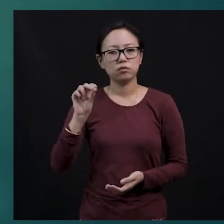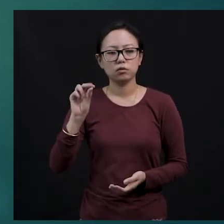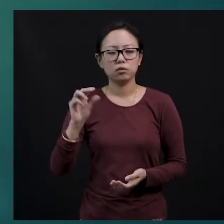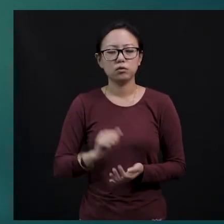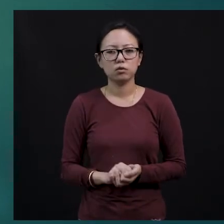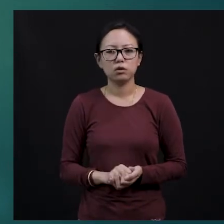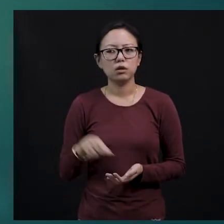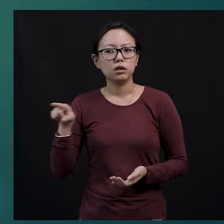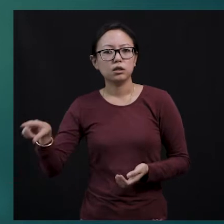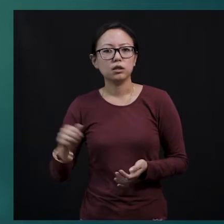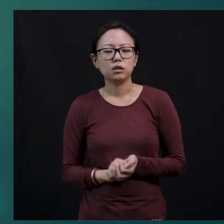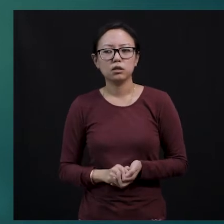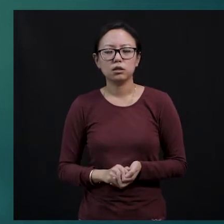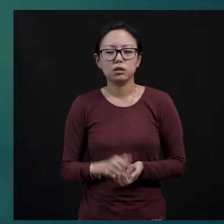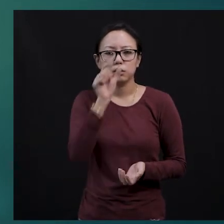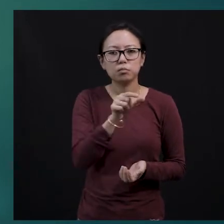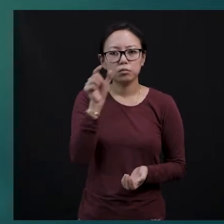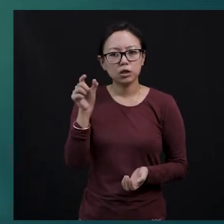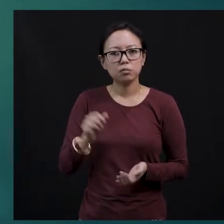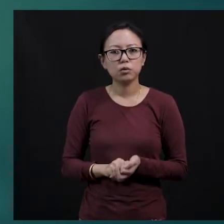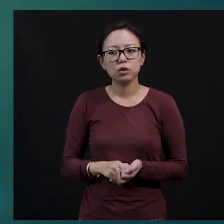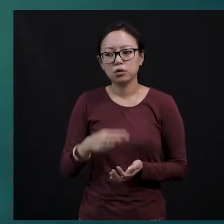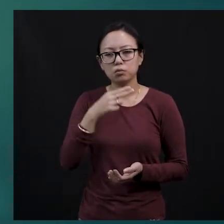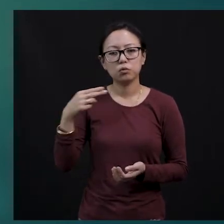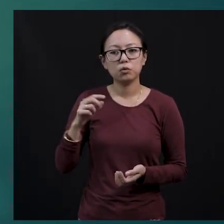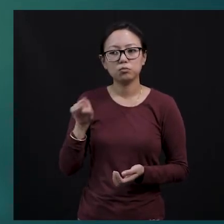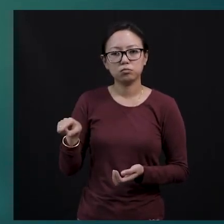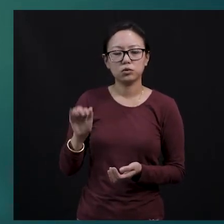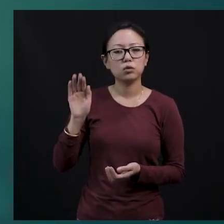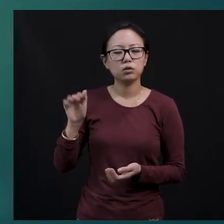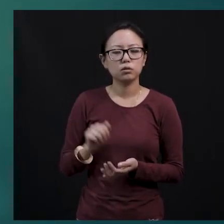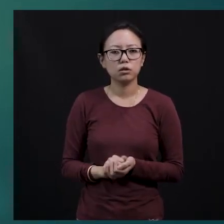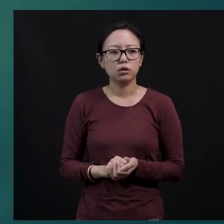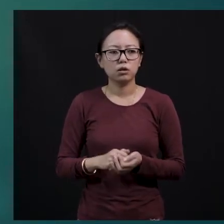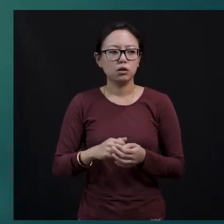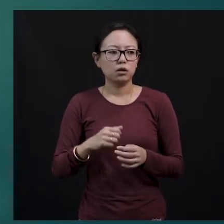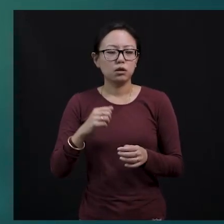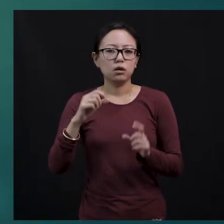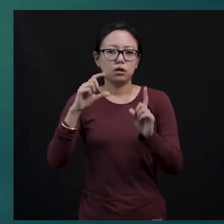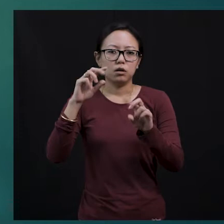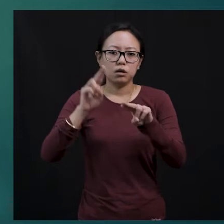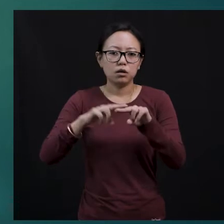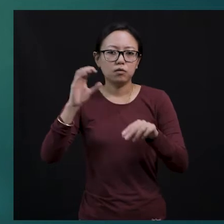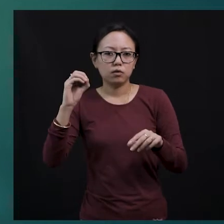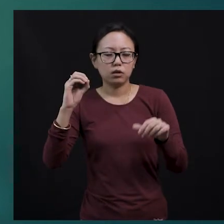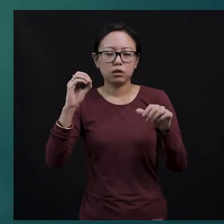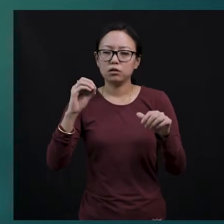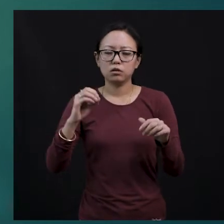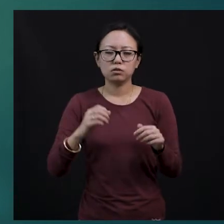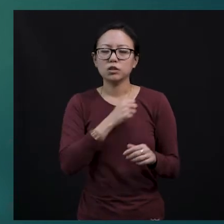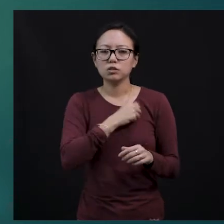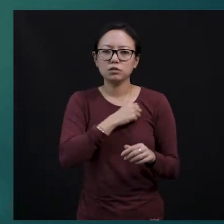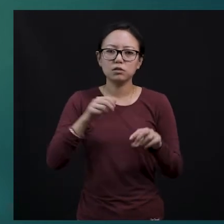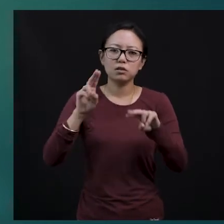father of modern Tamil Nadu. He fought, he came from the lower caste, and due to him, the first amendment